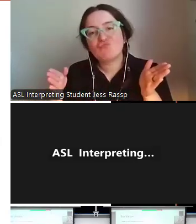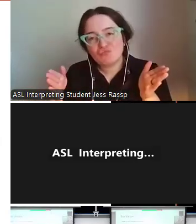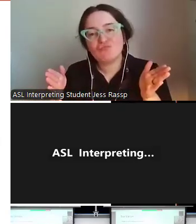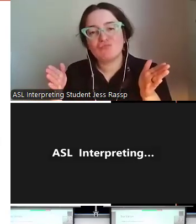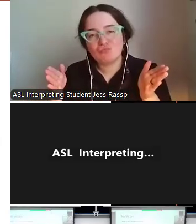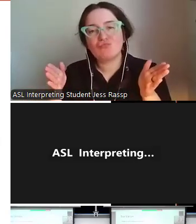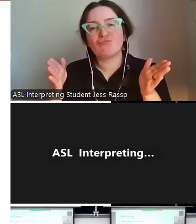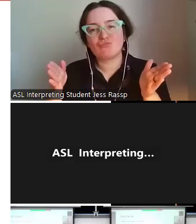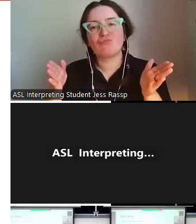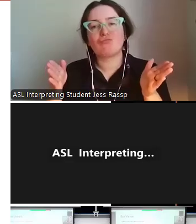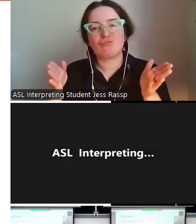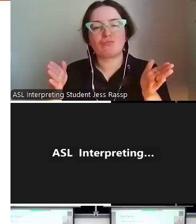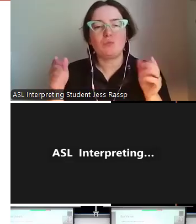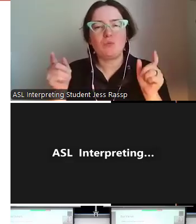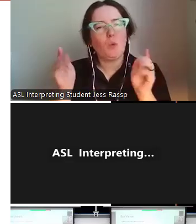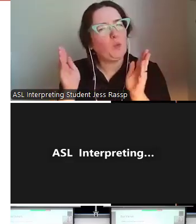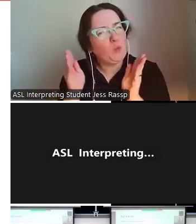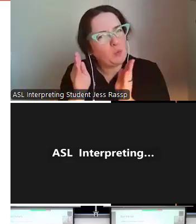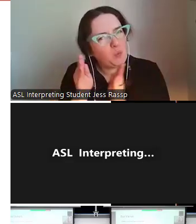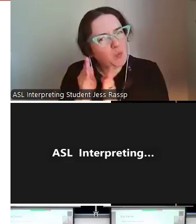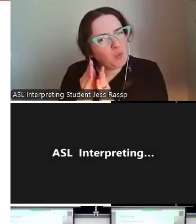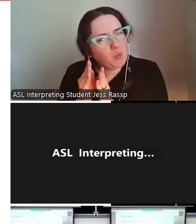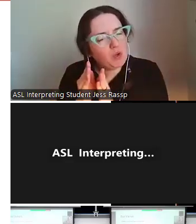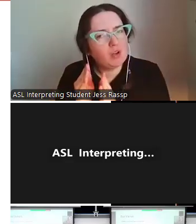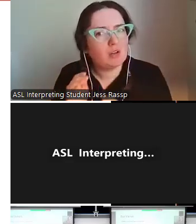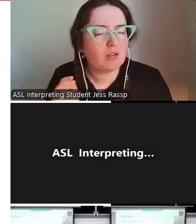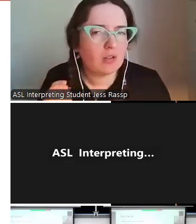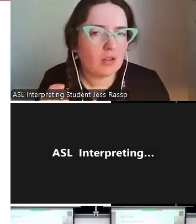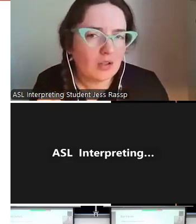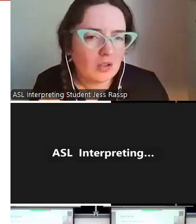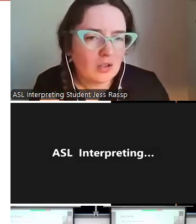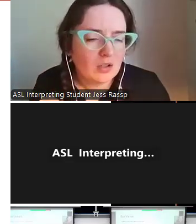But I don't know, like spread in the body enough, even though it's such a